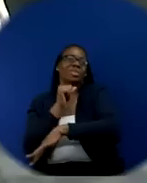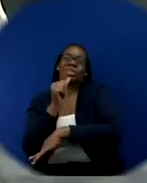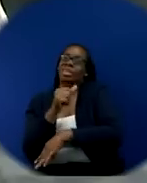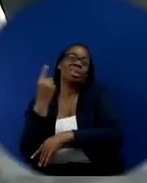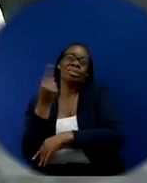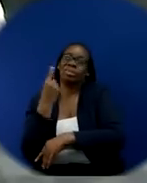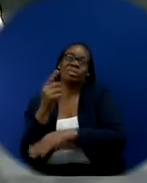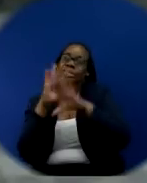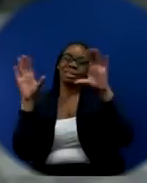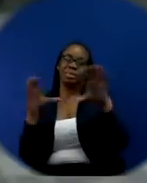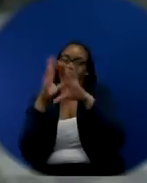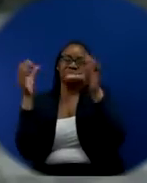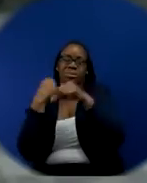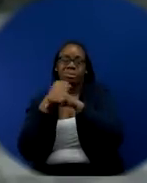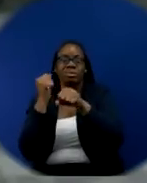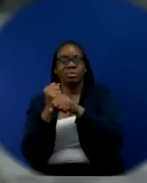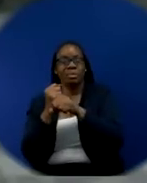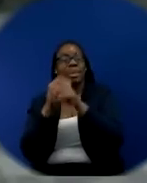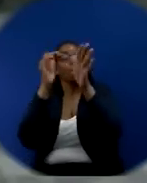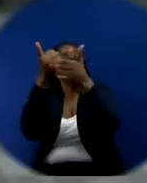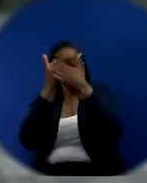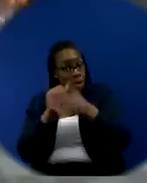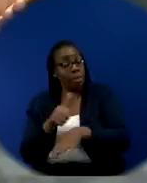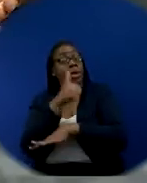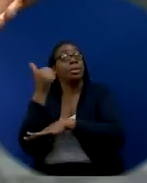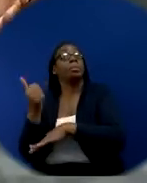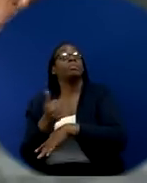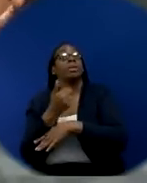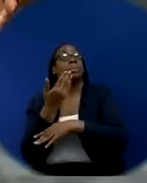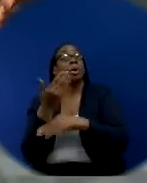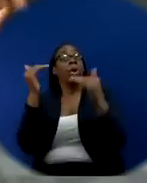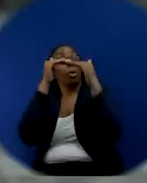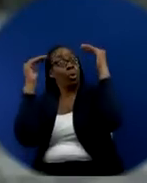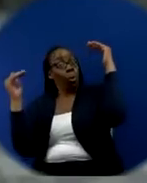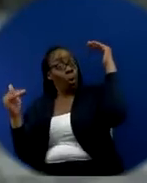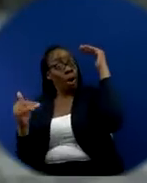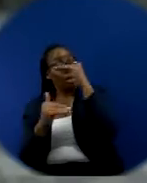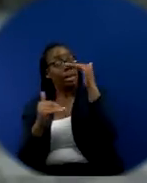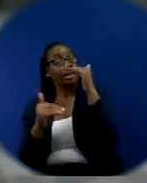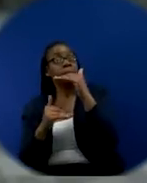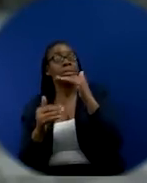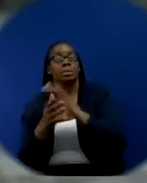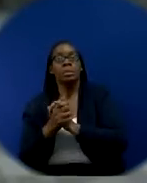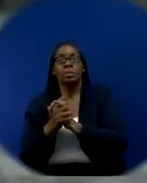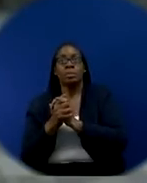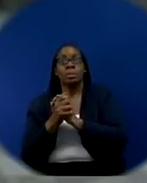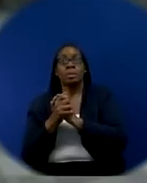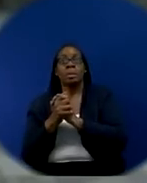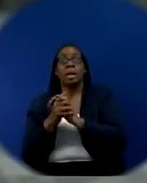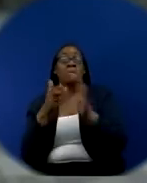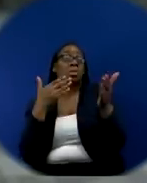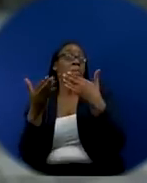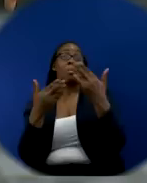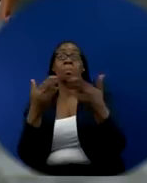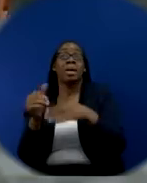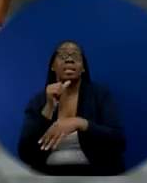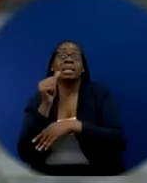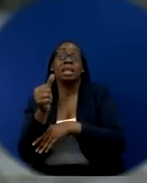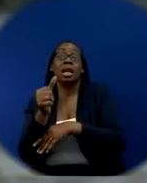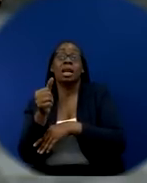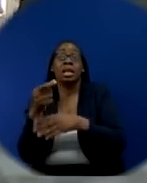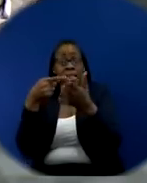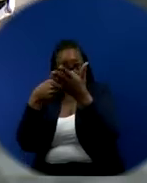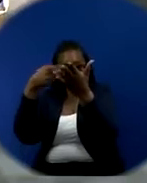much. You've got to make sure that you help other people who are less fortunate than you. He says they may not be able to repay